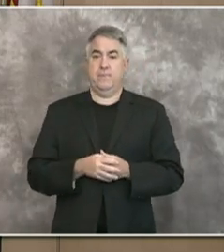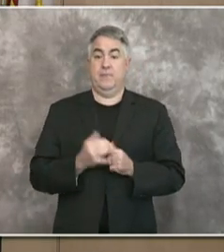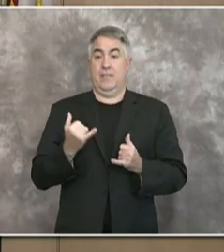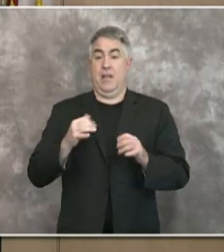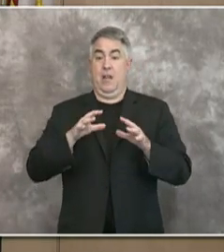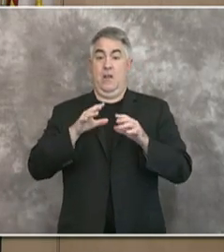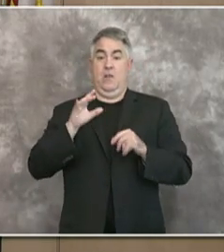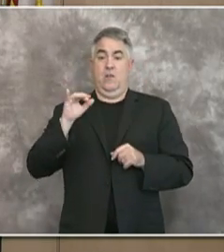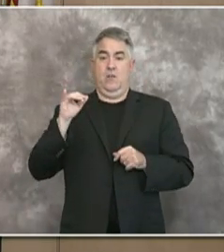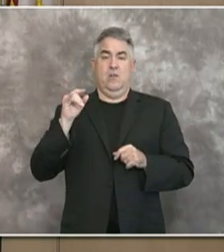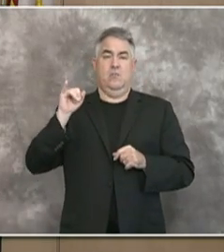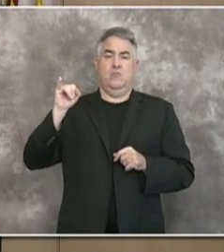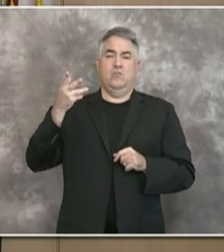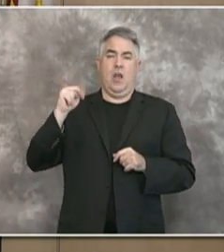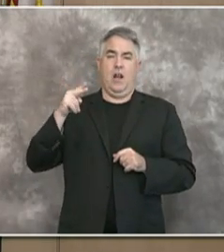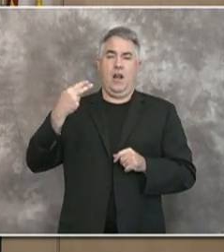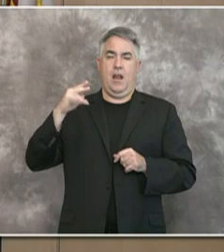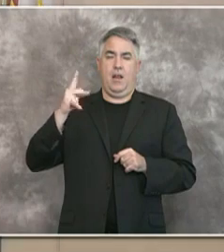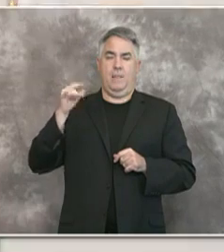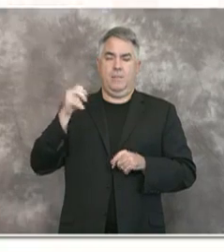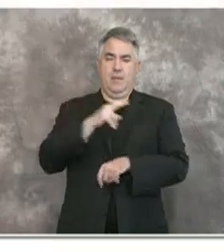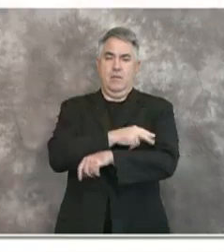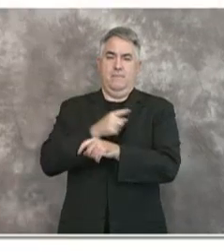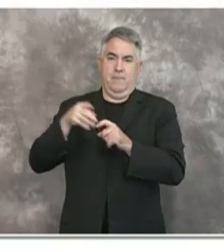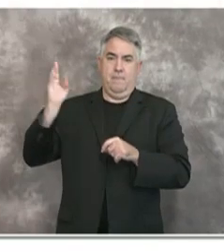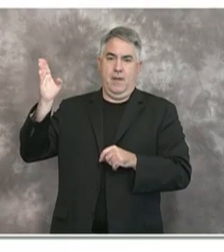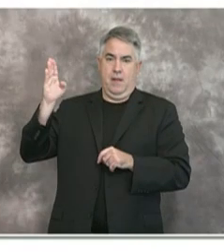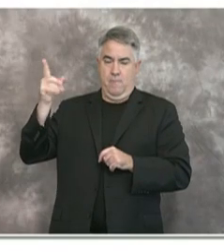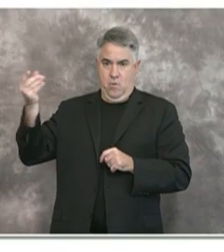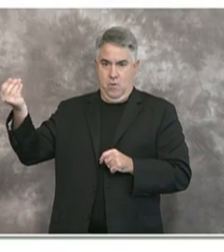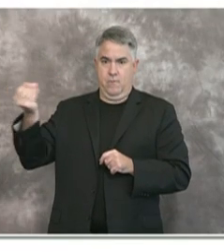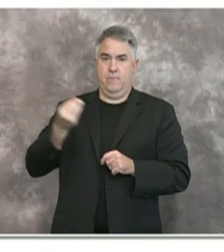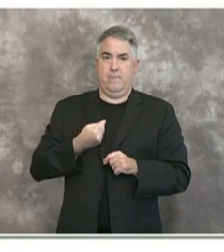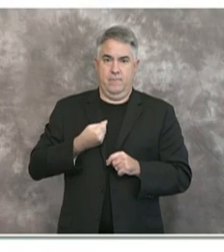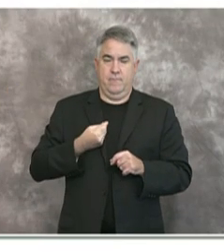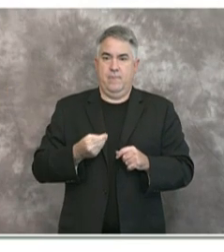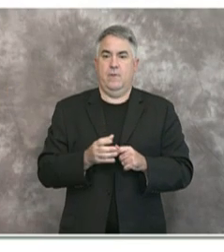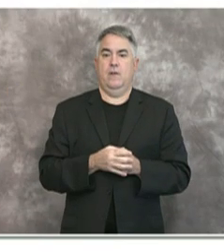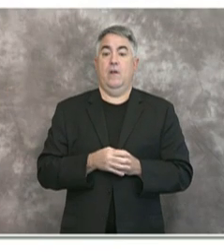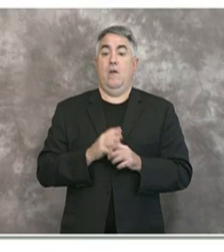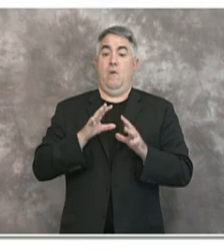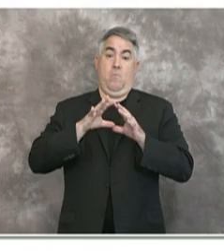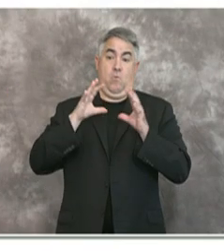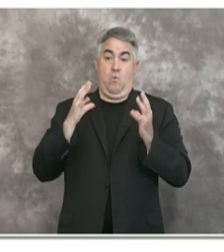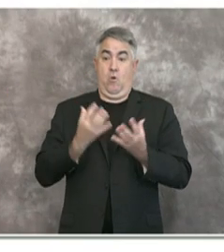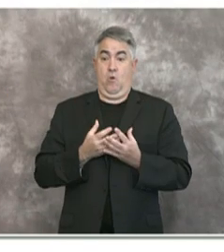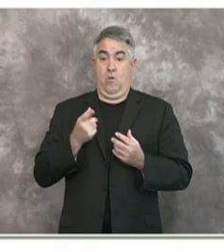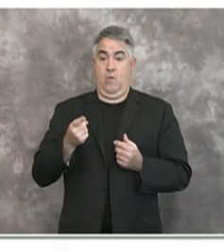Johns Hopkins dashboard, and you'll see them here. Globally, there is almost